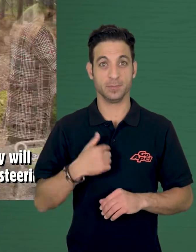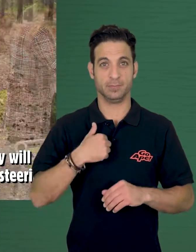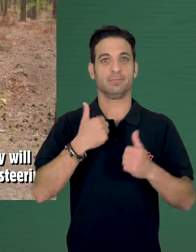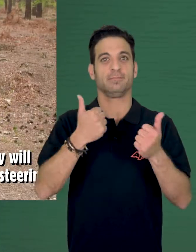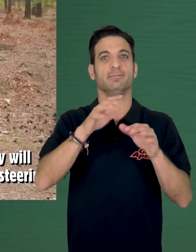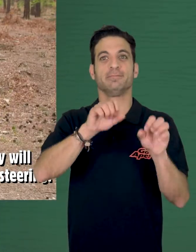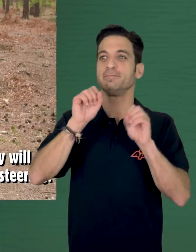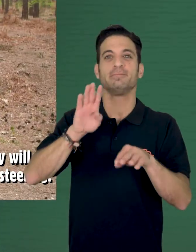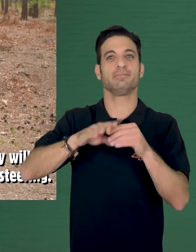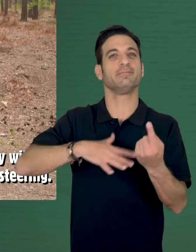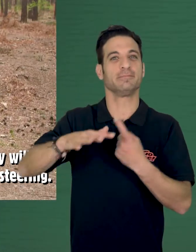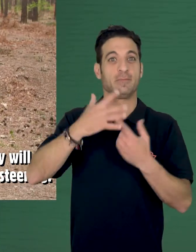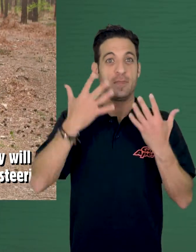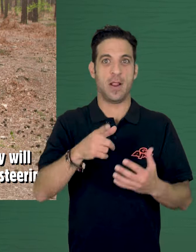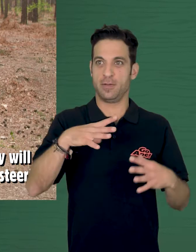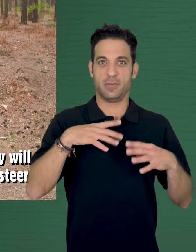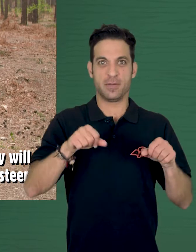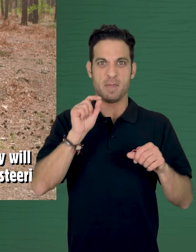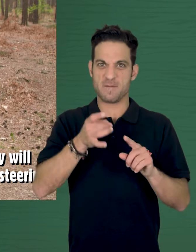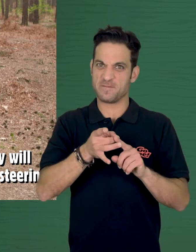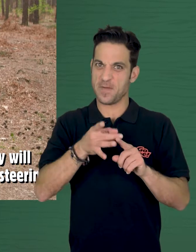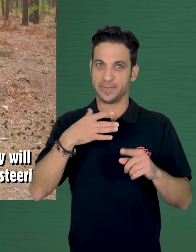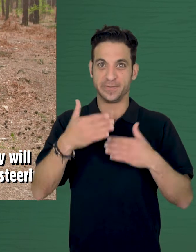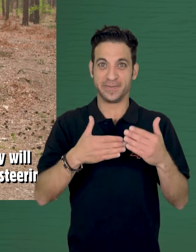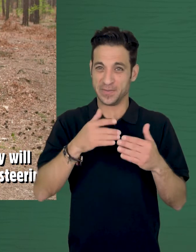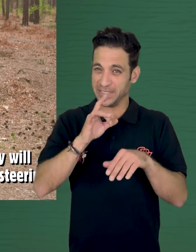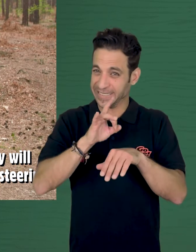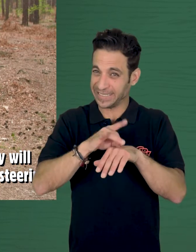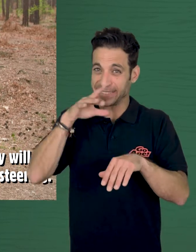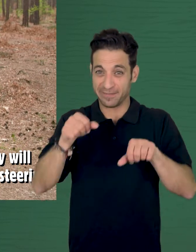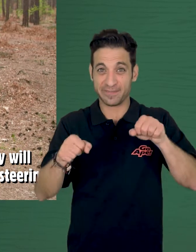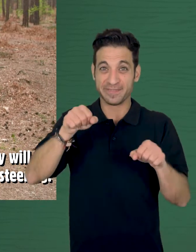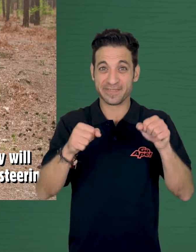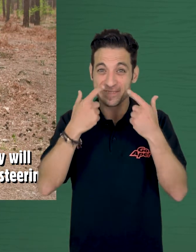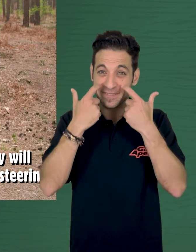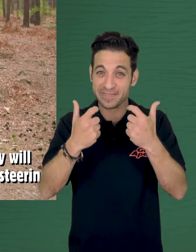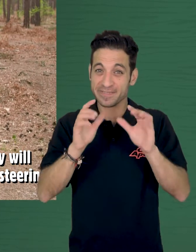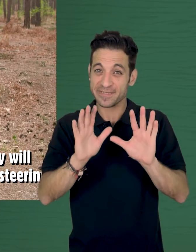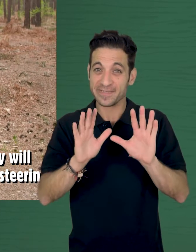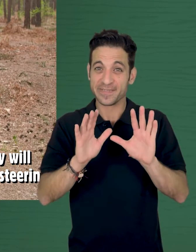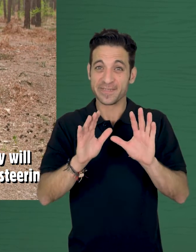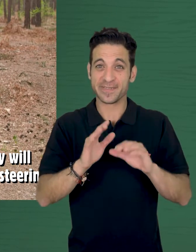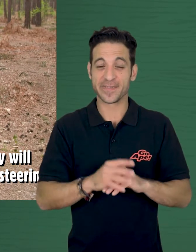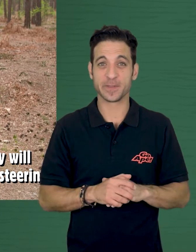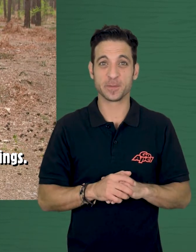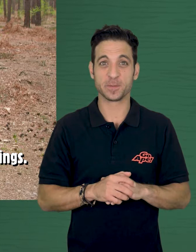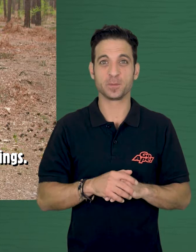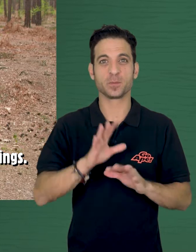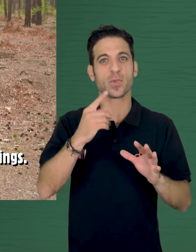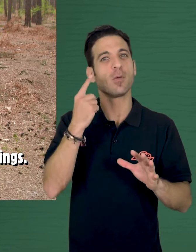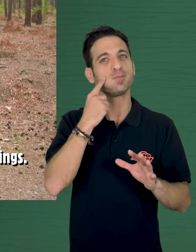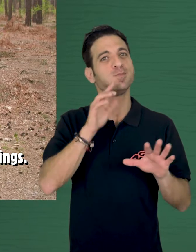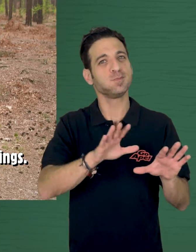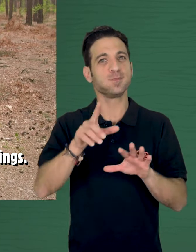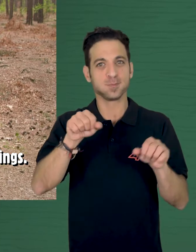We've taken you off training mode now, so your Segway will be faster and it also will be more sensitive in terms of the steering. So just